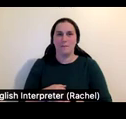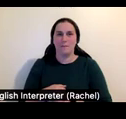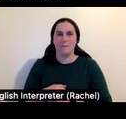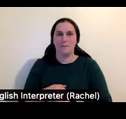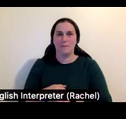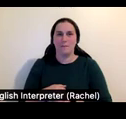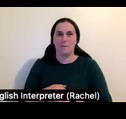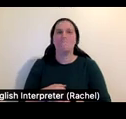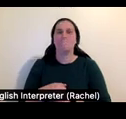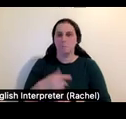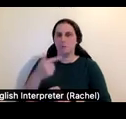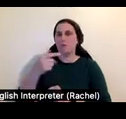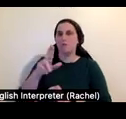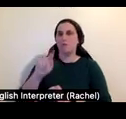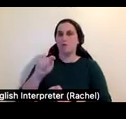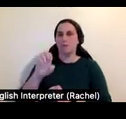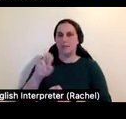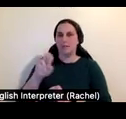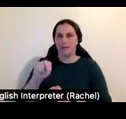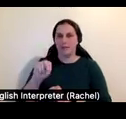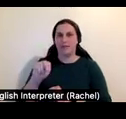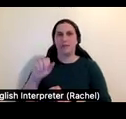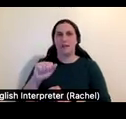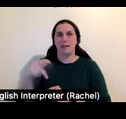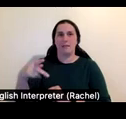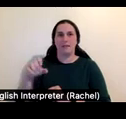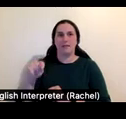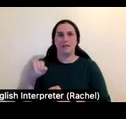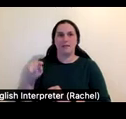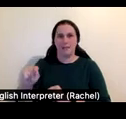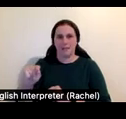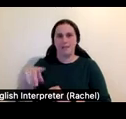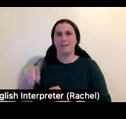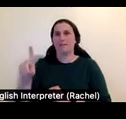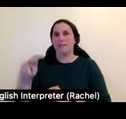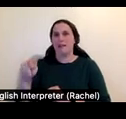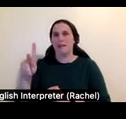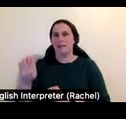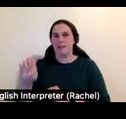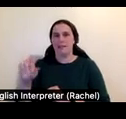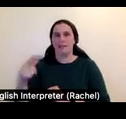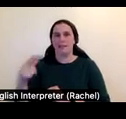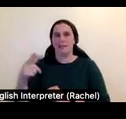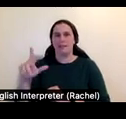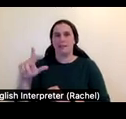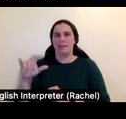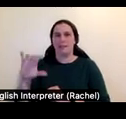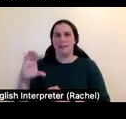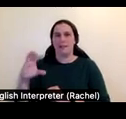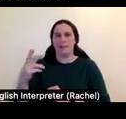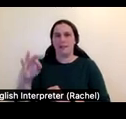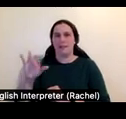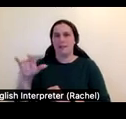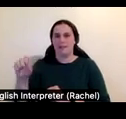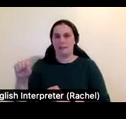Danke, danke. So this is just like, I'm like compared to other like German families, our like table manners, like with